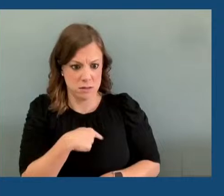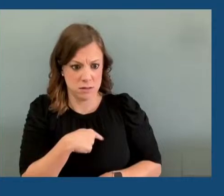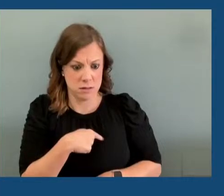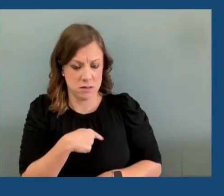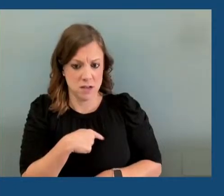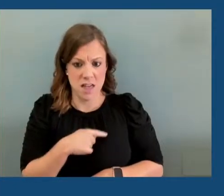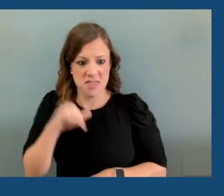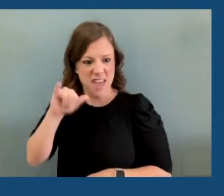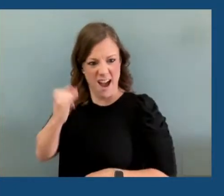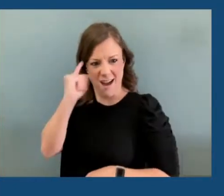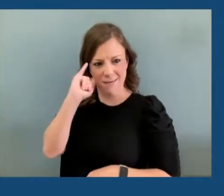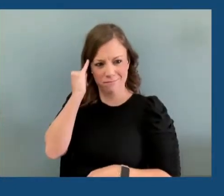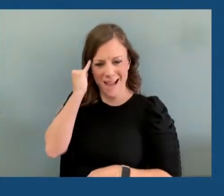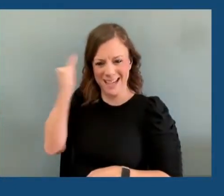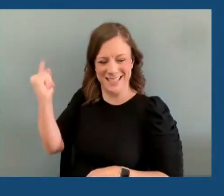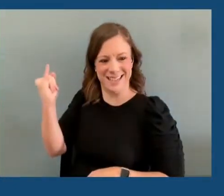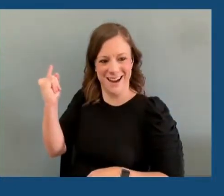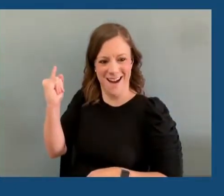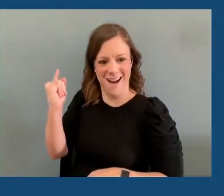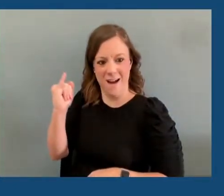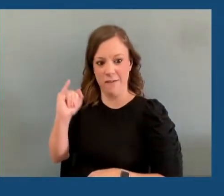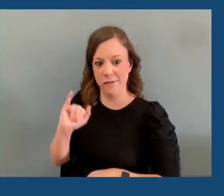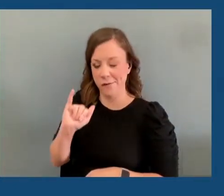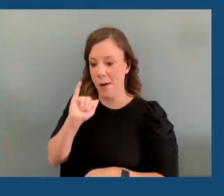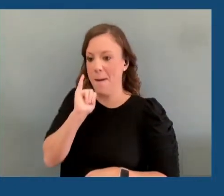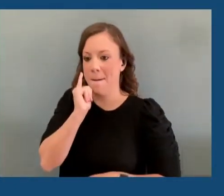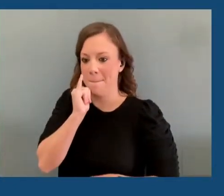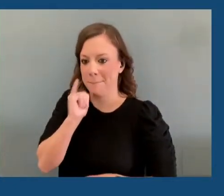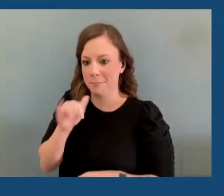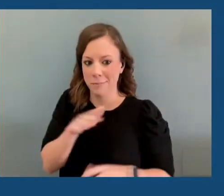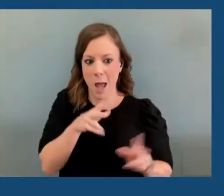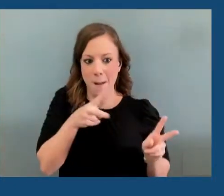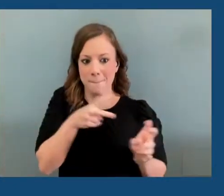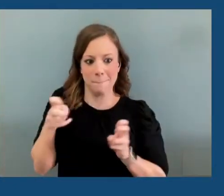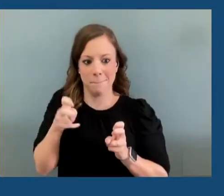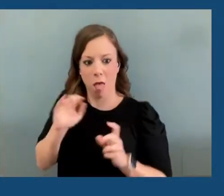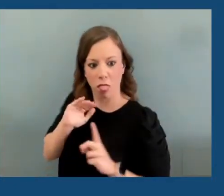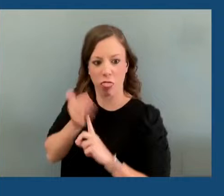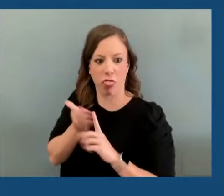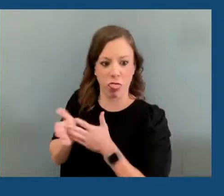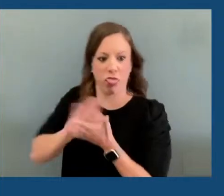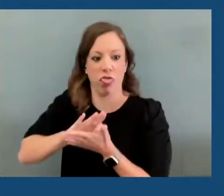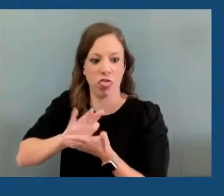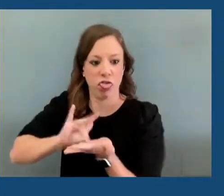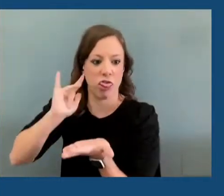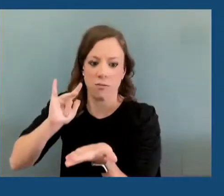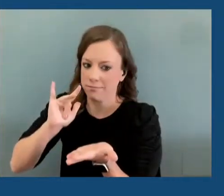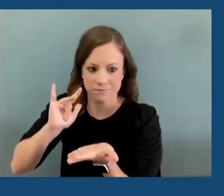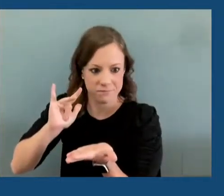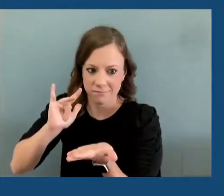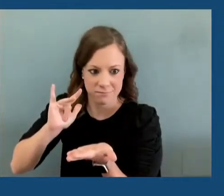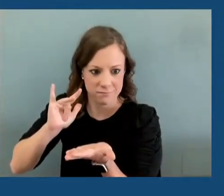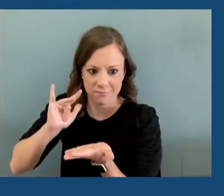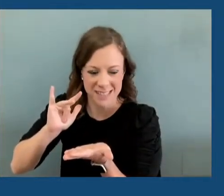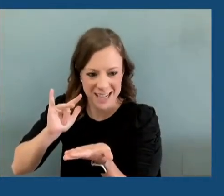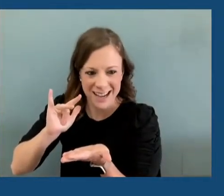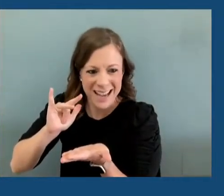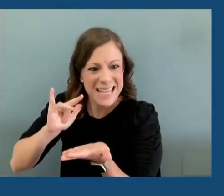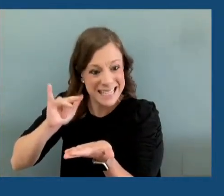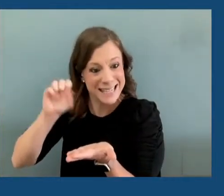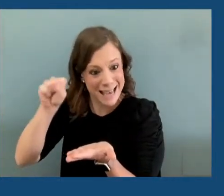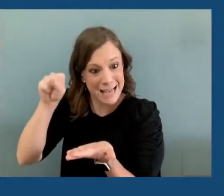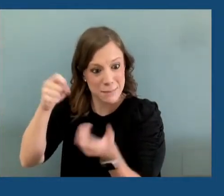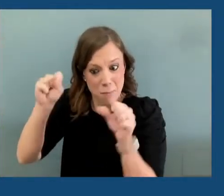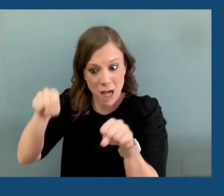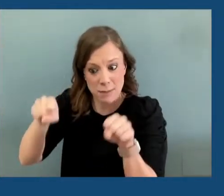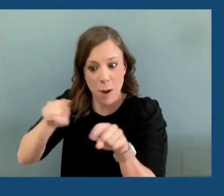misappropriation should not be something that holds us back, because the good will so outweigh any negativity around it. And that's what we have